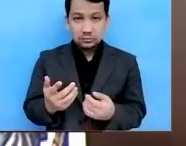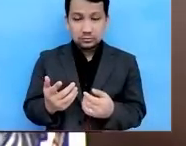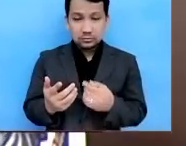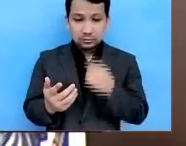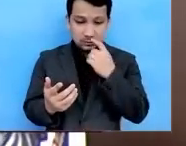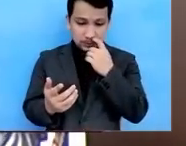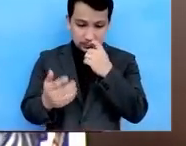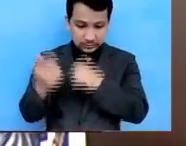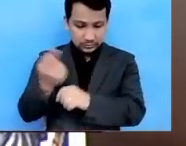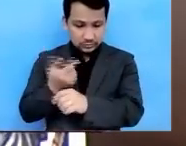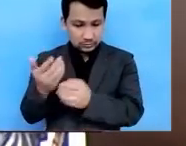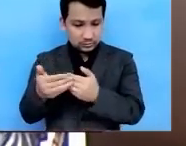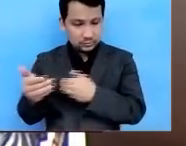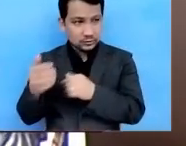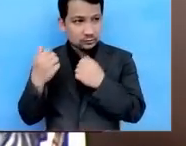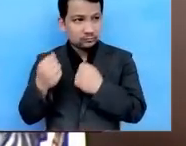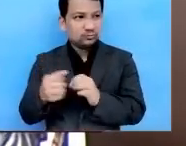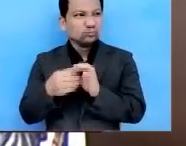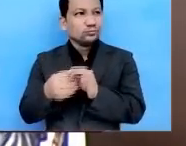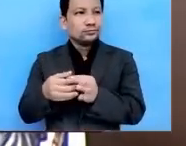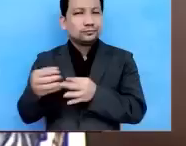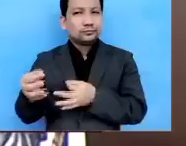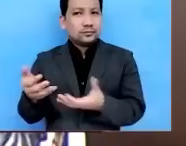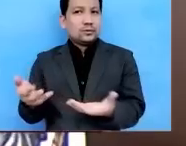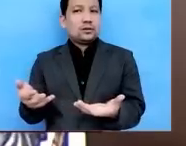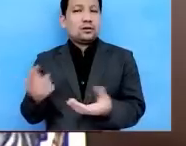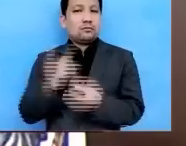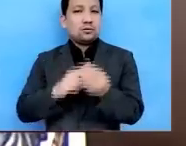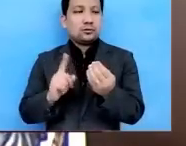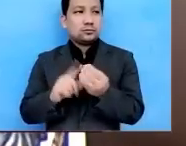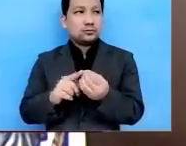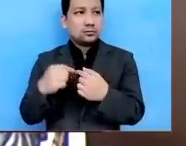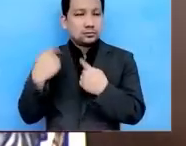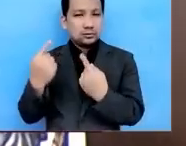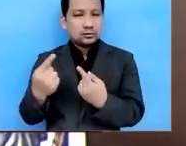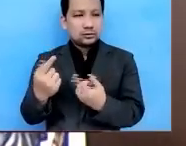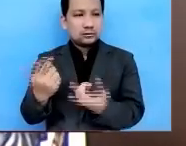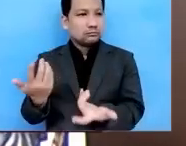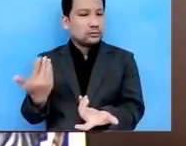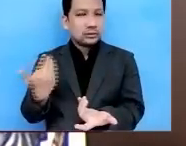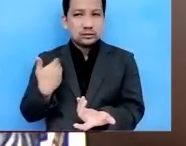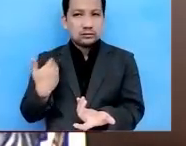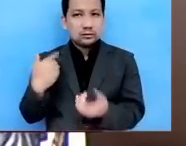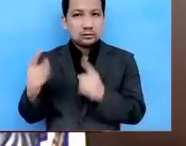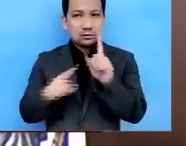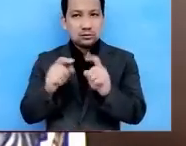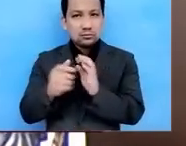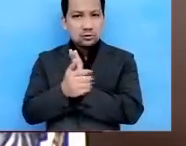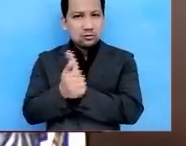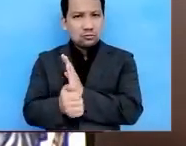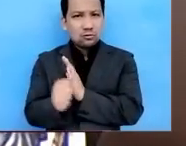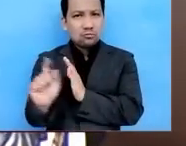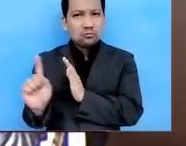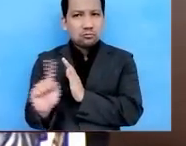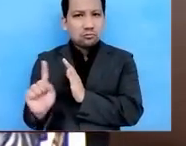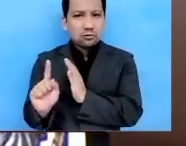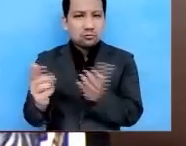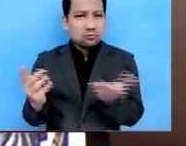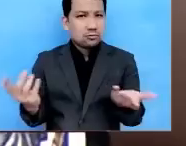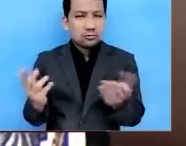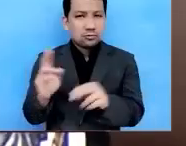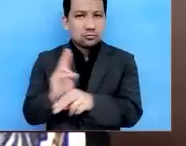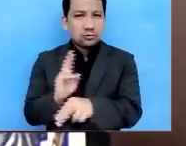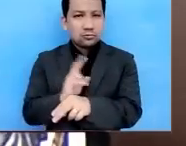multi-use capability for something that remains unmentioned. Capability for what, sir? Clearly, this is